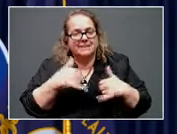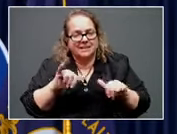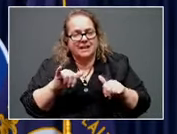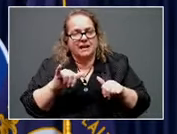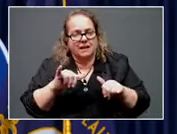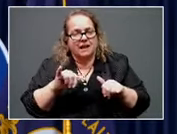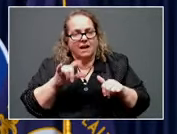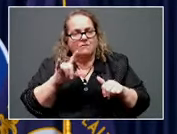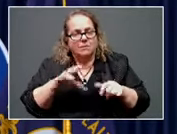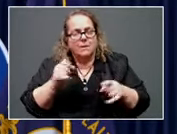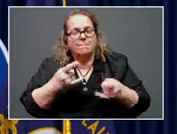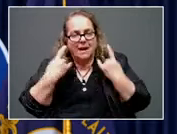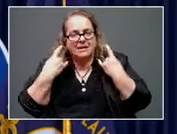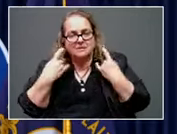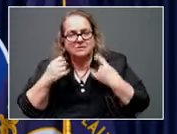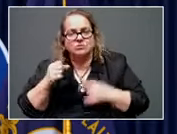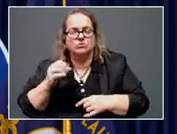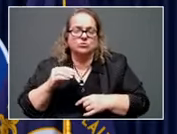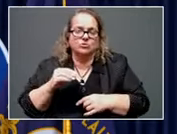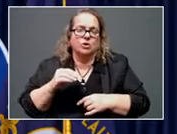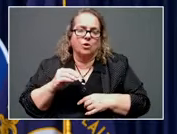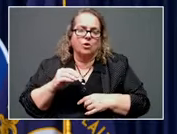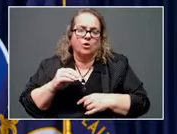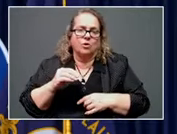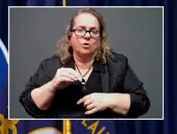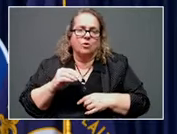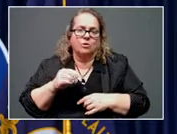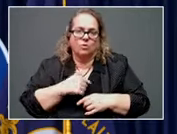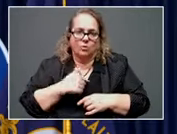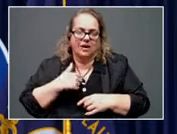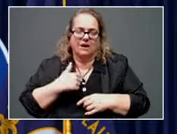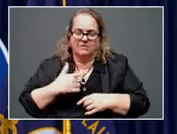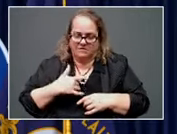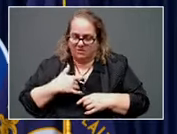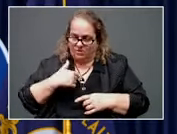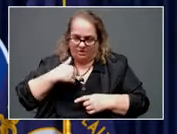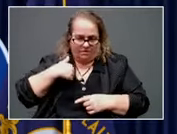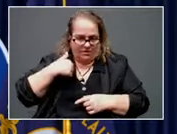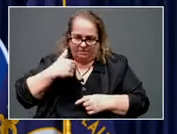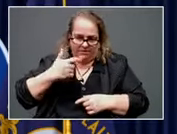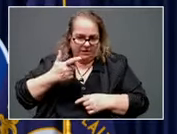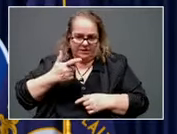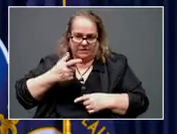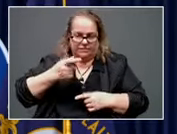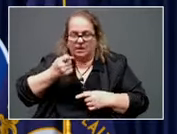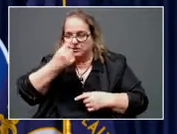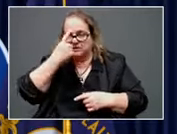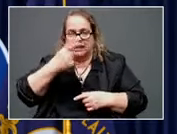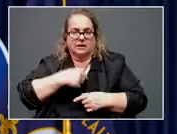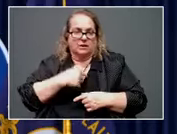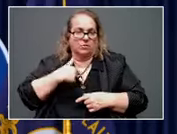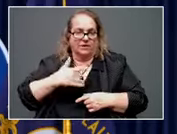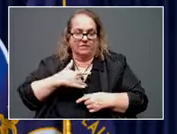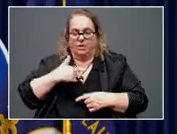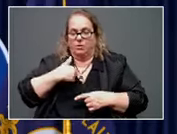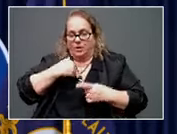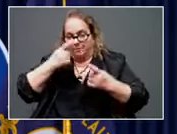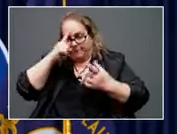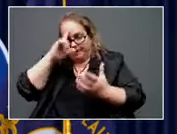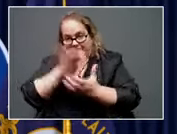masking. So listen, we believe in the science. We encourage people to follow the